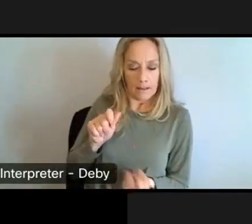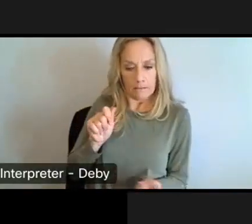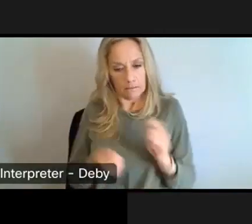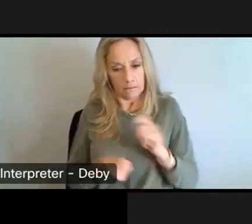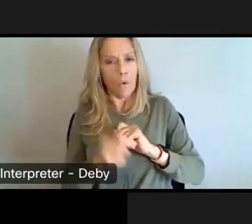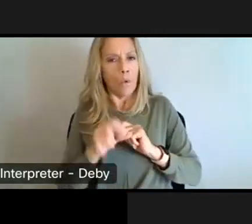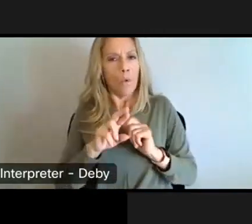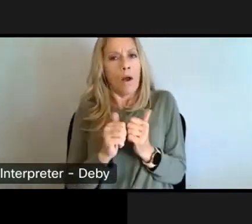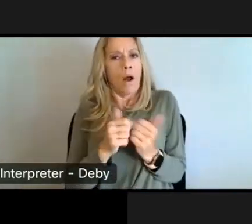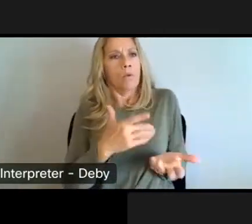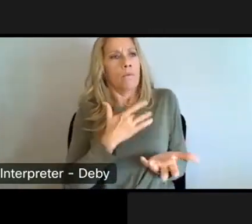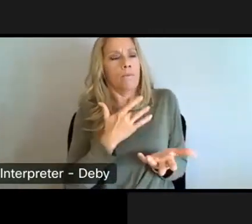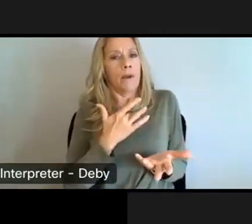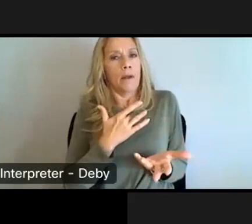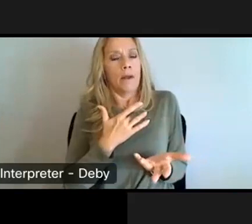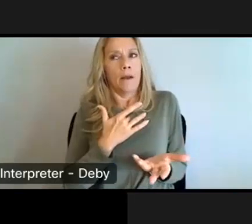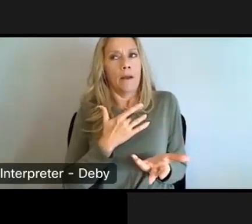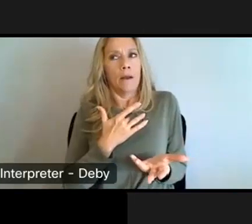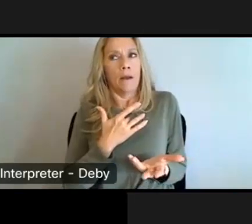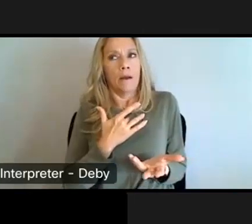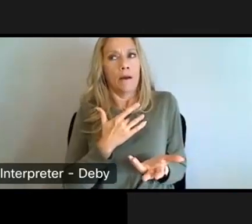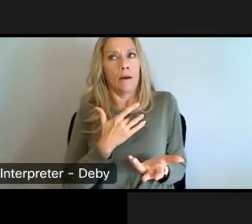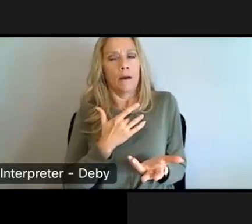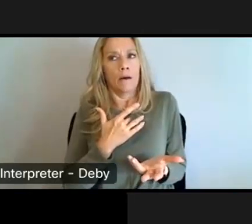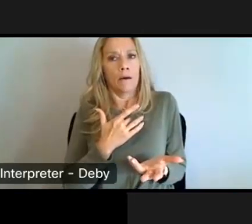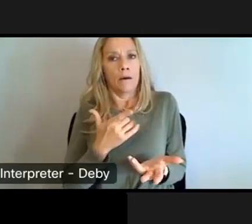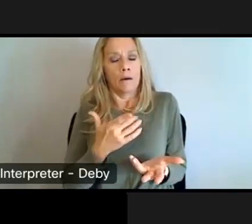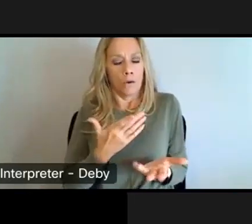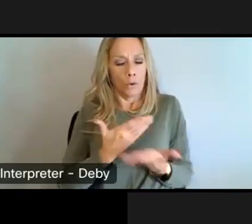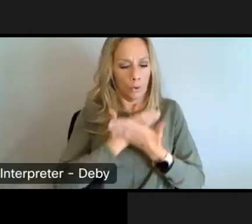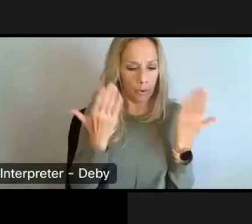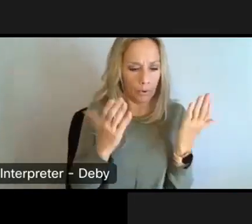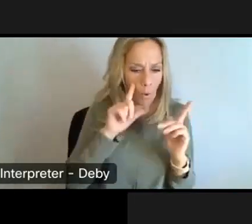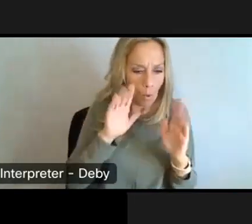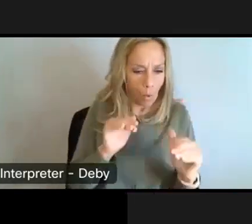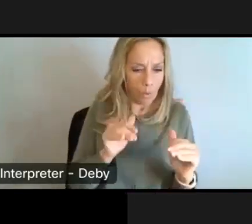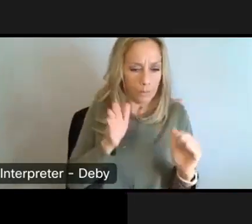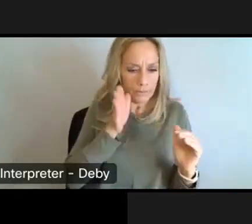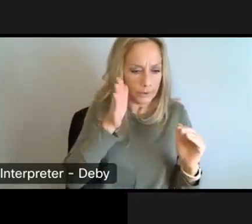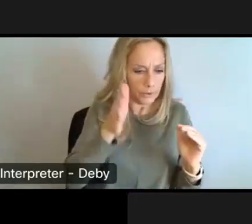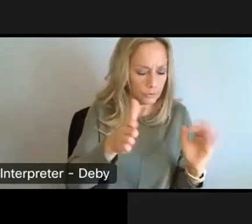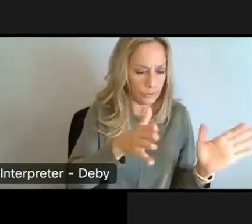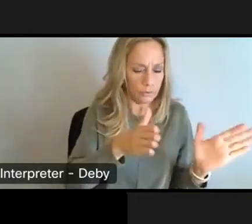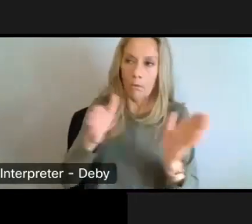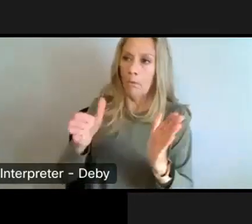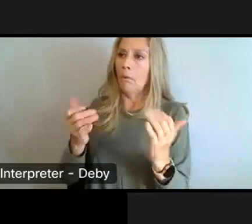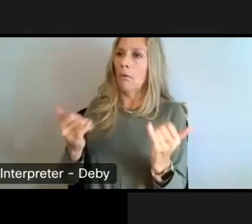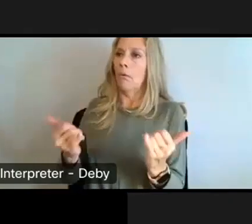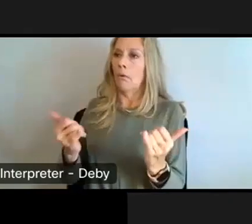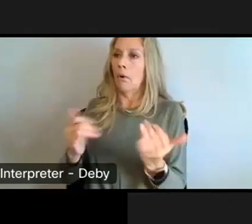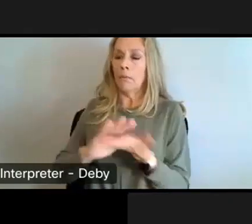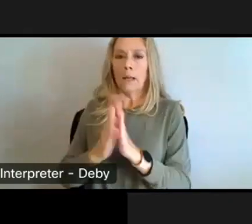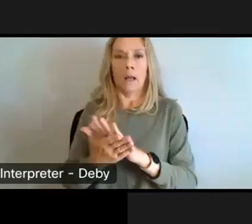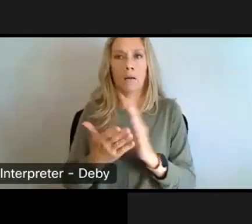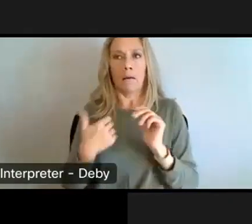point from, really not having much hope for your future to, hey, I can contribute